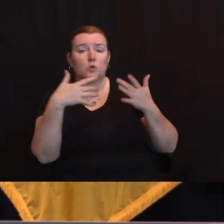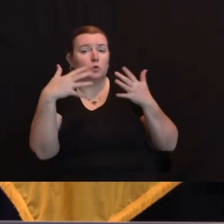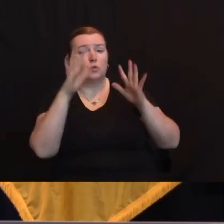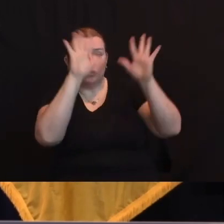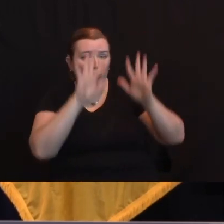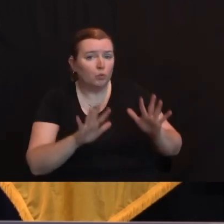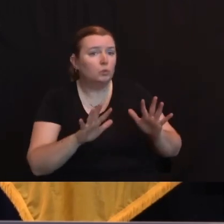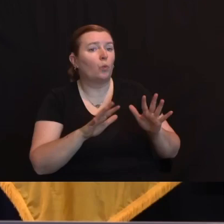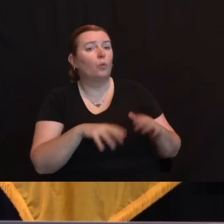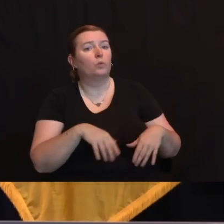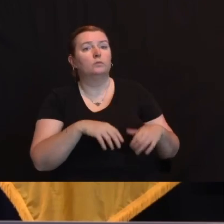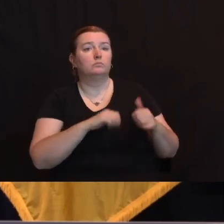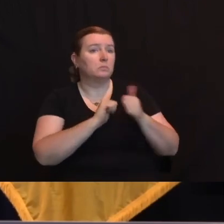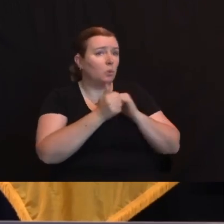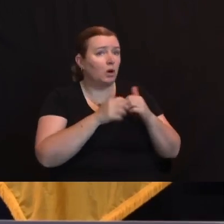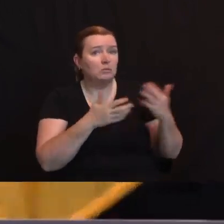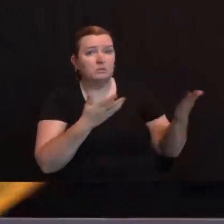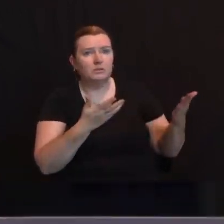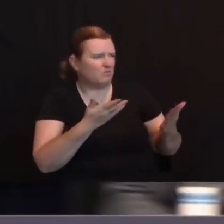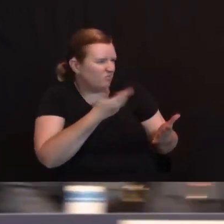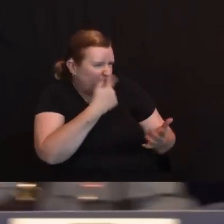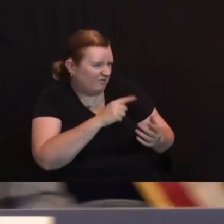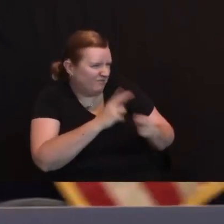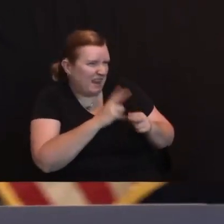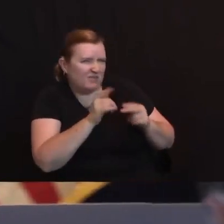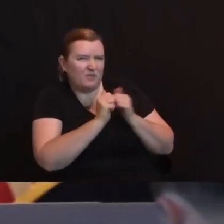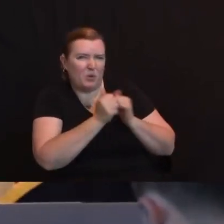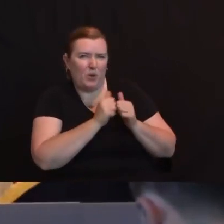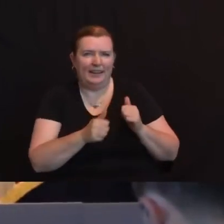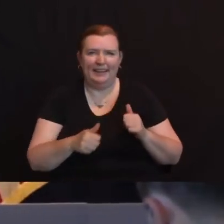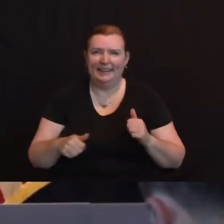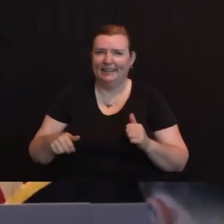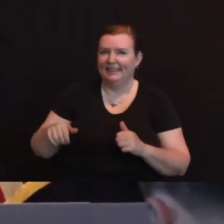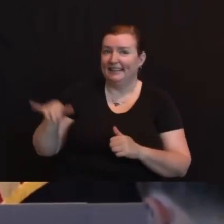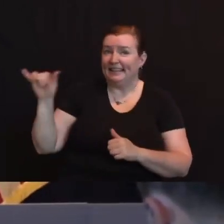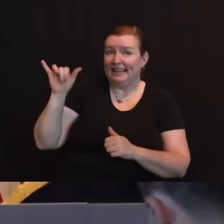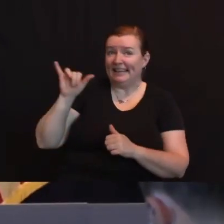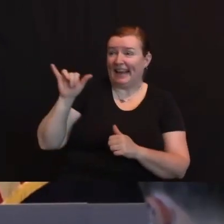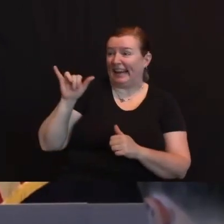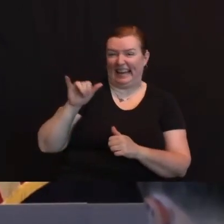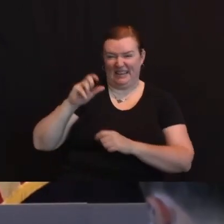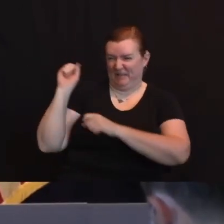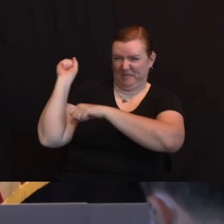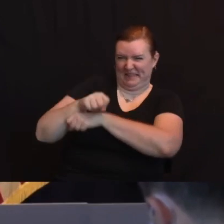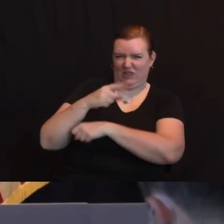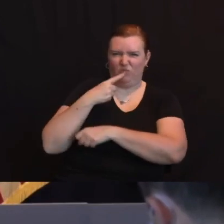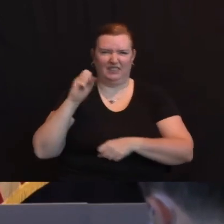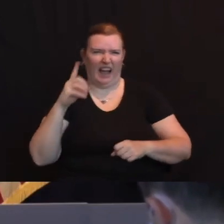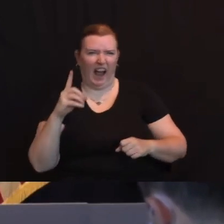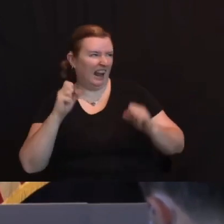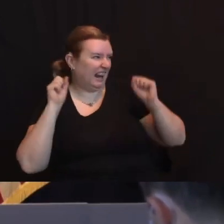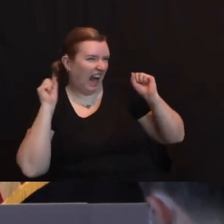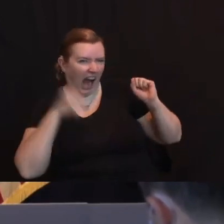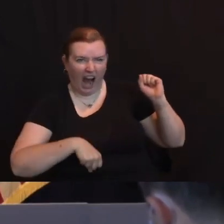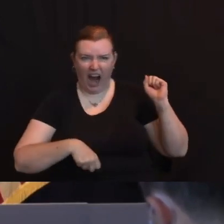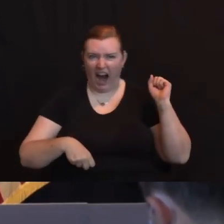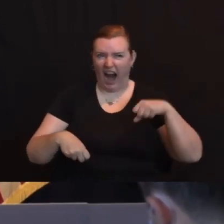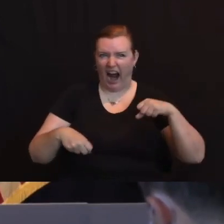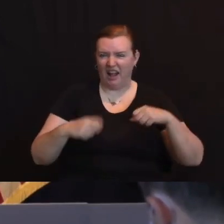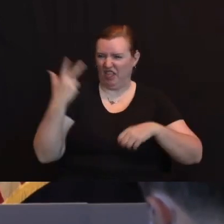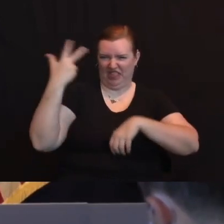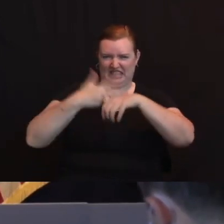update, but over to you. Thank you. Did the Yankees beat the Red Sox? They did beat the Red Sox. Thanks for reminding me, I believe 3 times in a row.